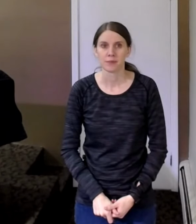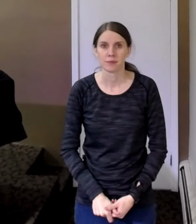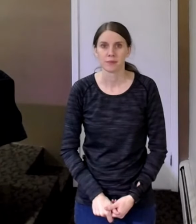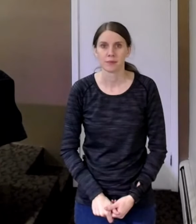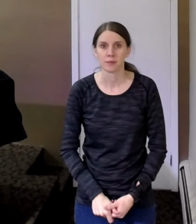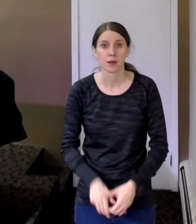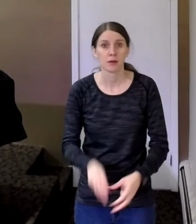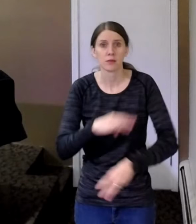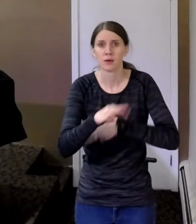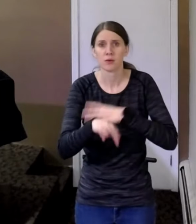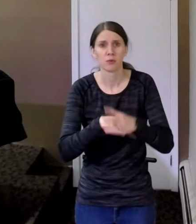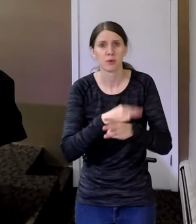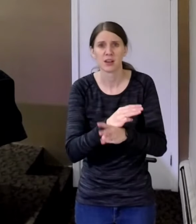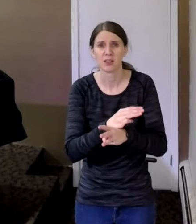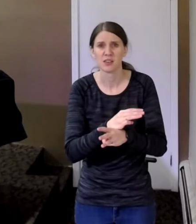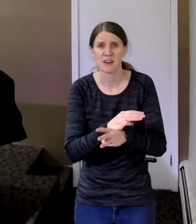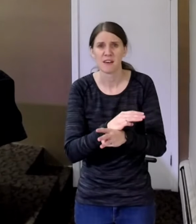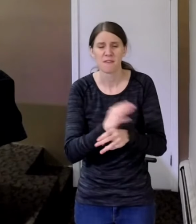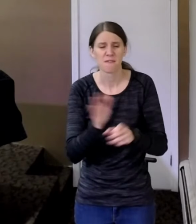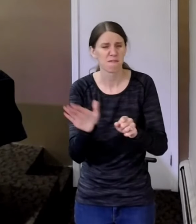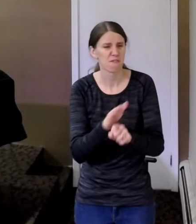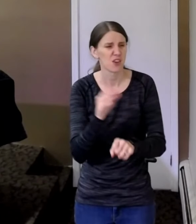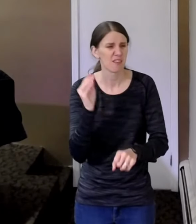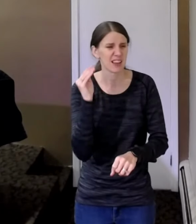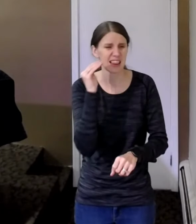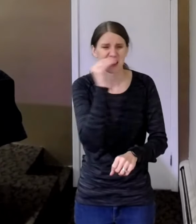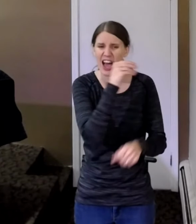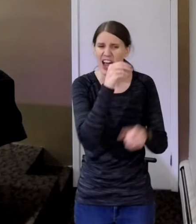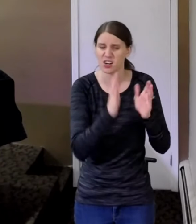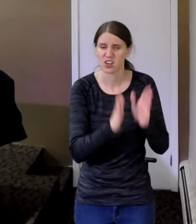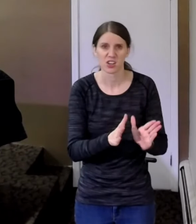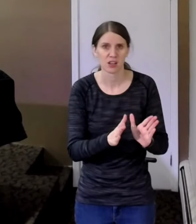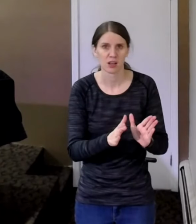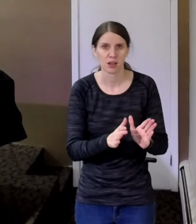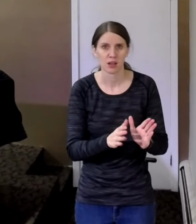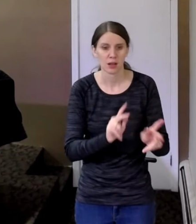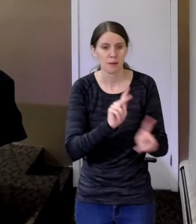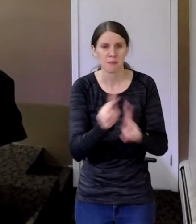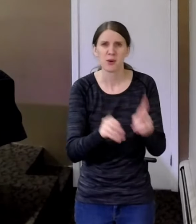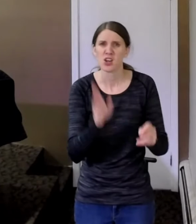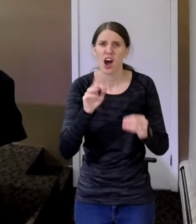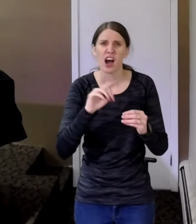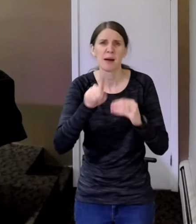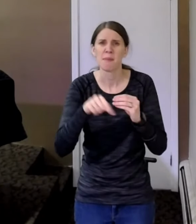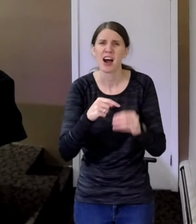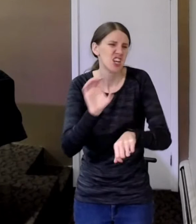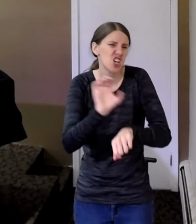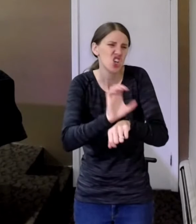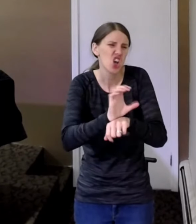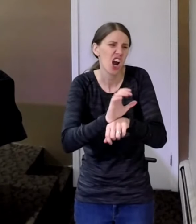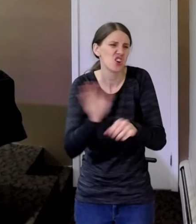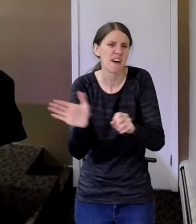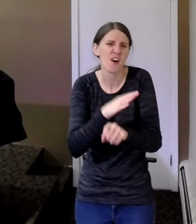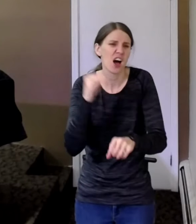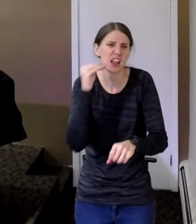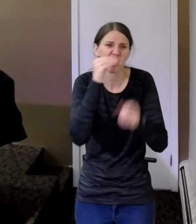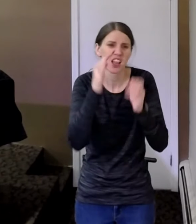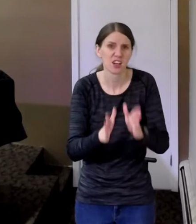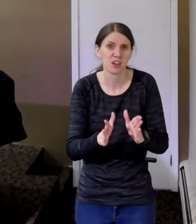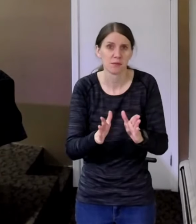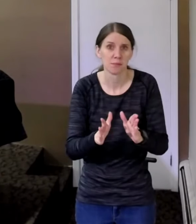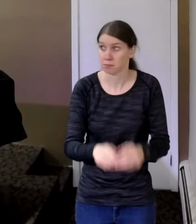This world is so hypocritical. People always talk about that in the church. Oh, the church is full of hypocrites. So is the rest of the